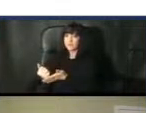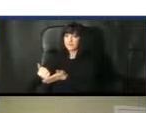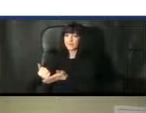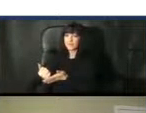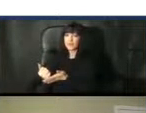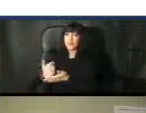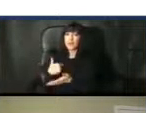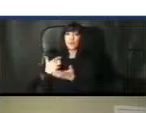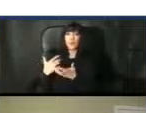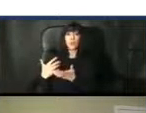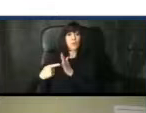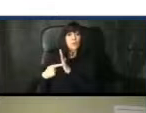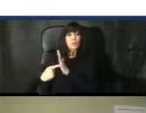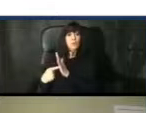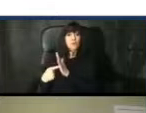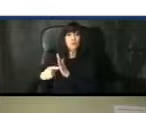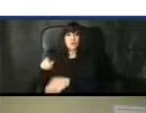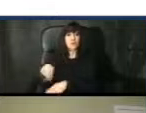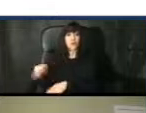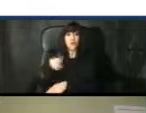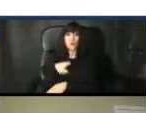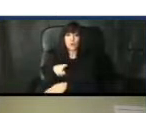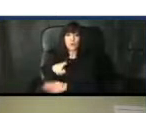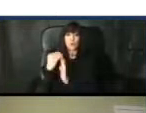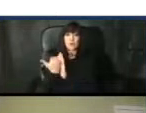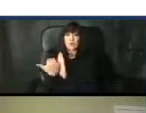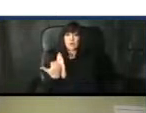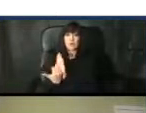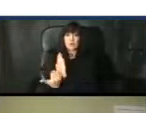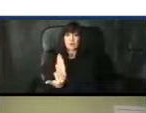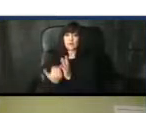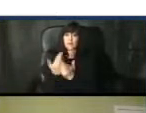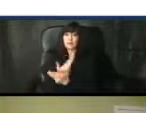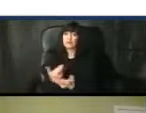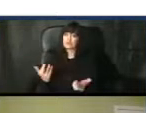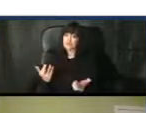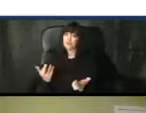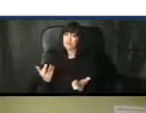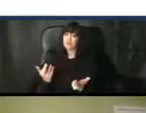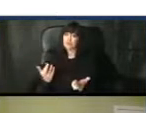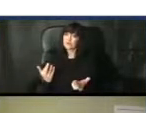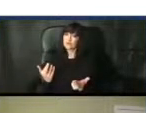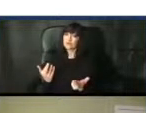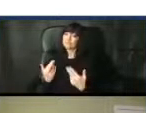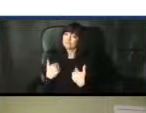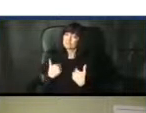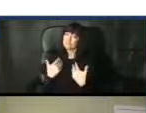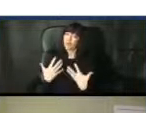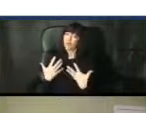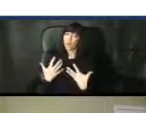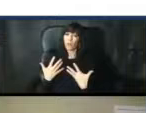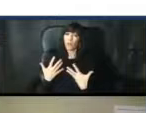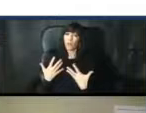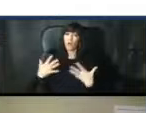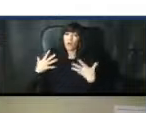of showing everyone some of these resources, I want to just take a minute and kind of sum up what I